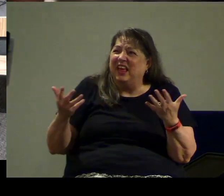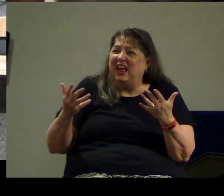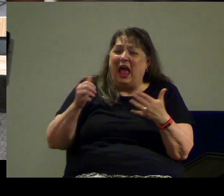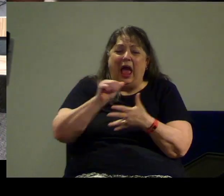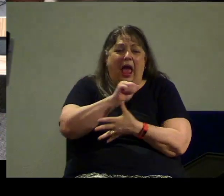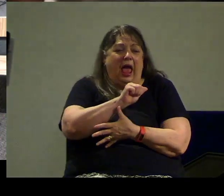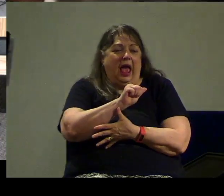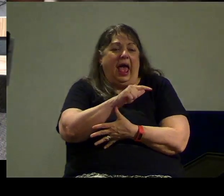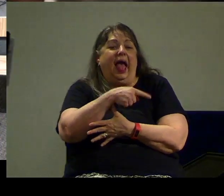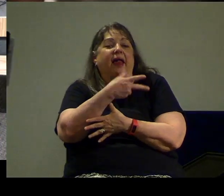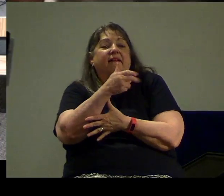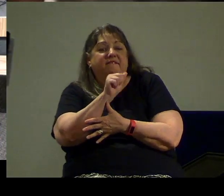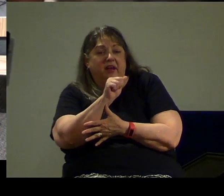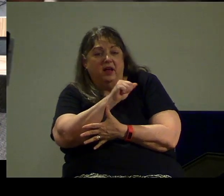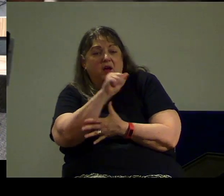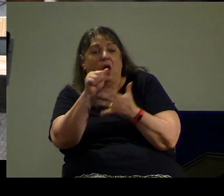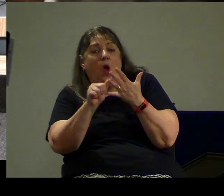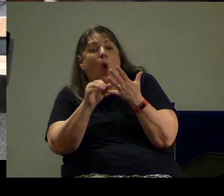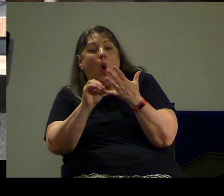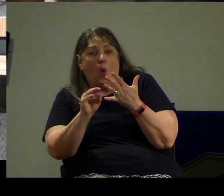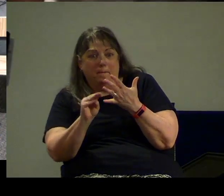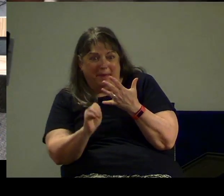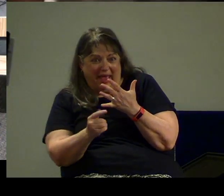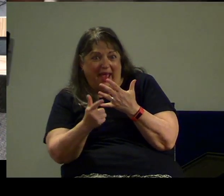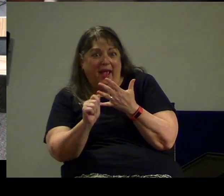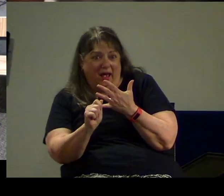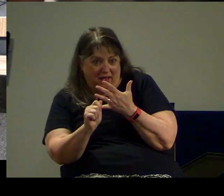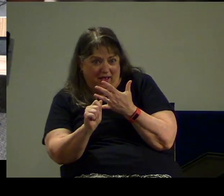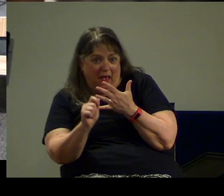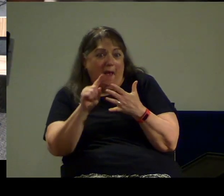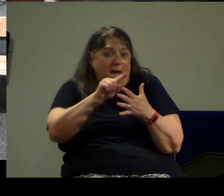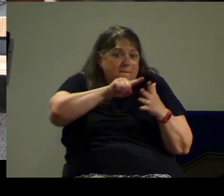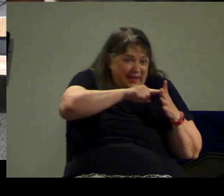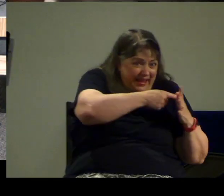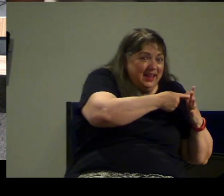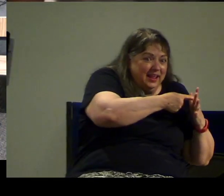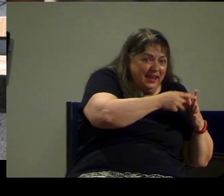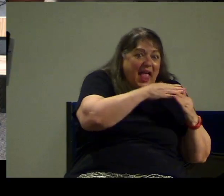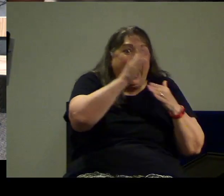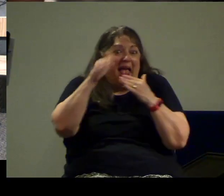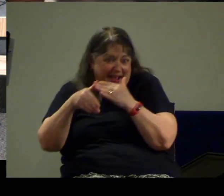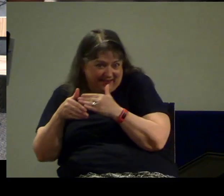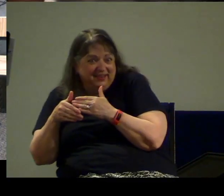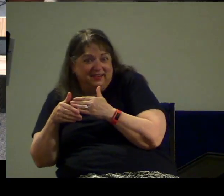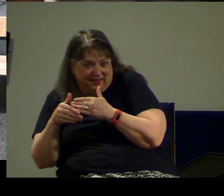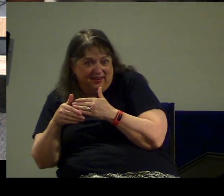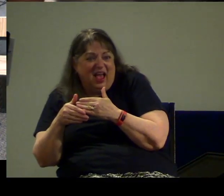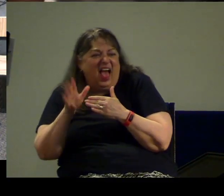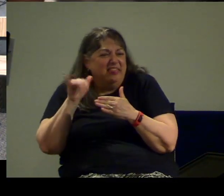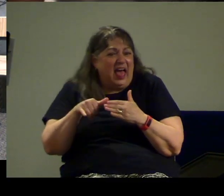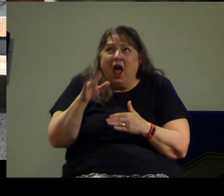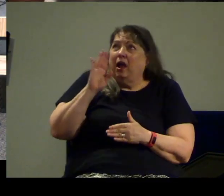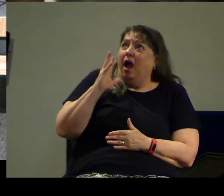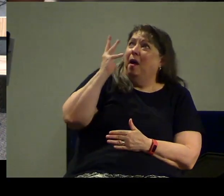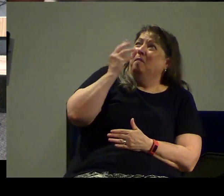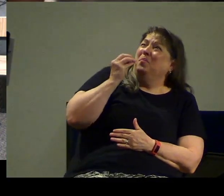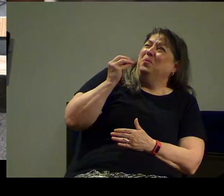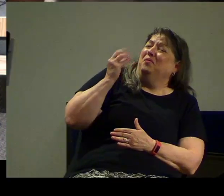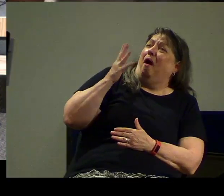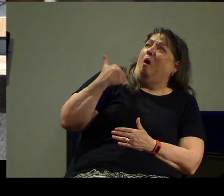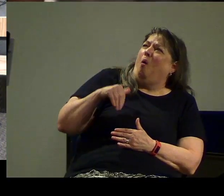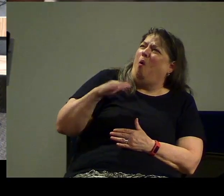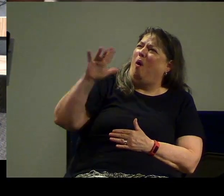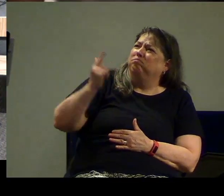Omega, the beginning and the end, right? And so David understood that. And David understood that God's beauty is his